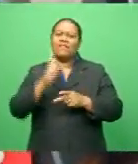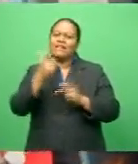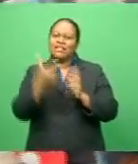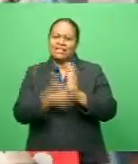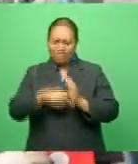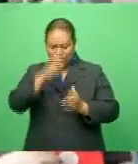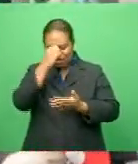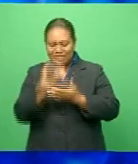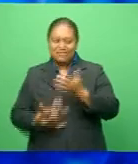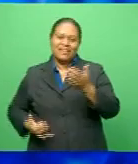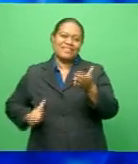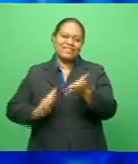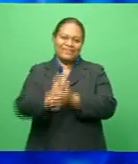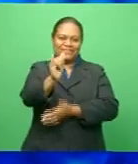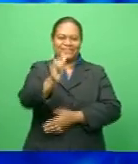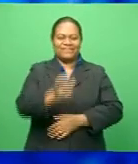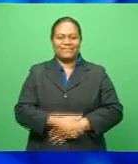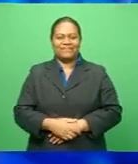time.